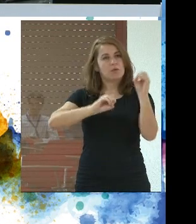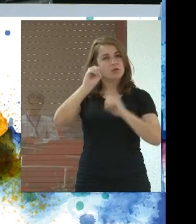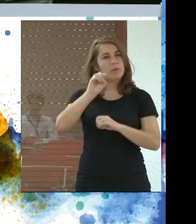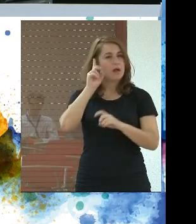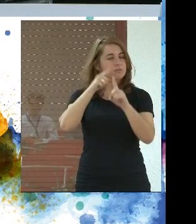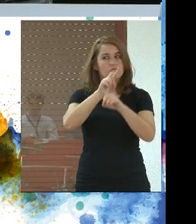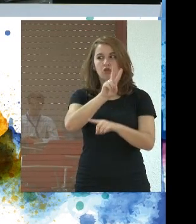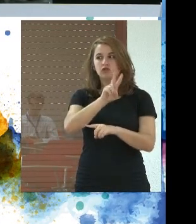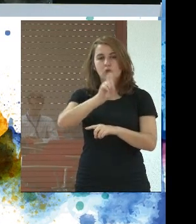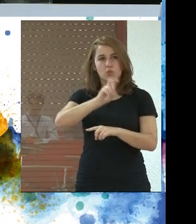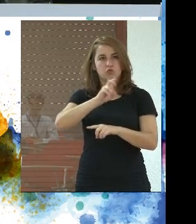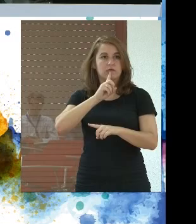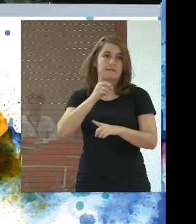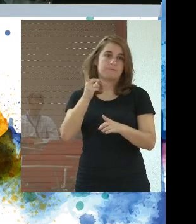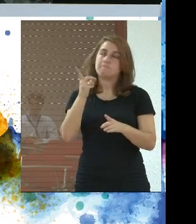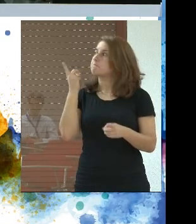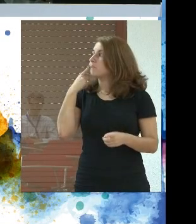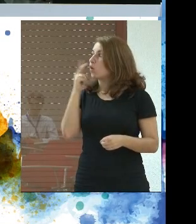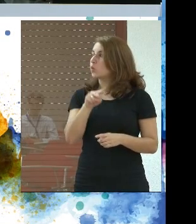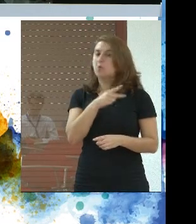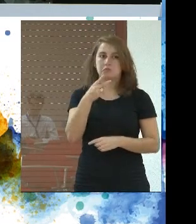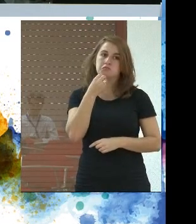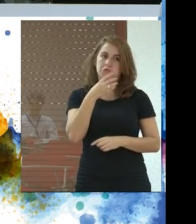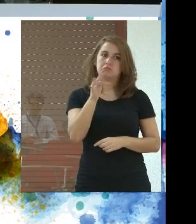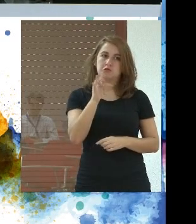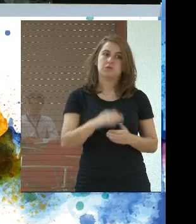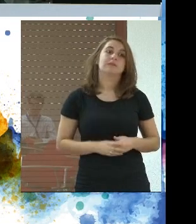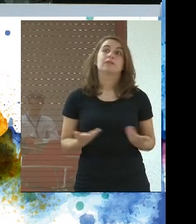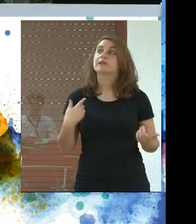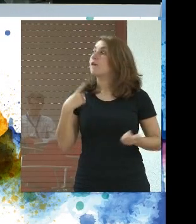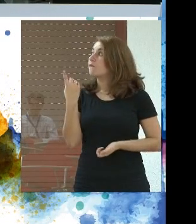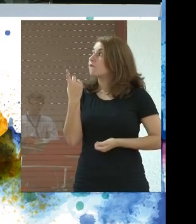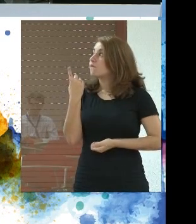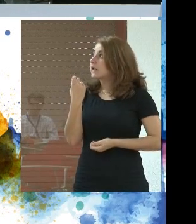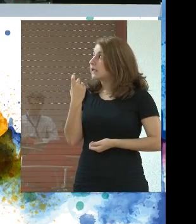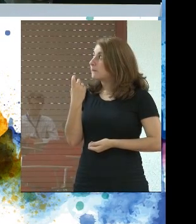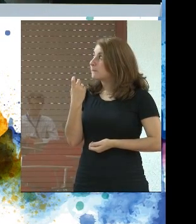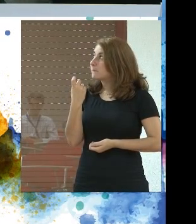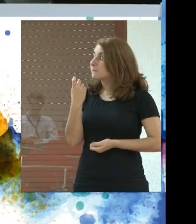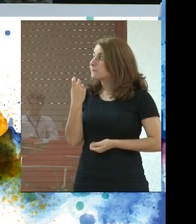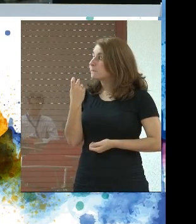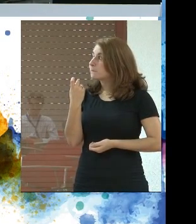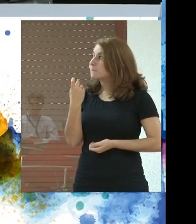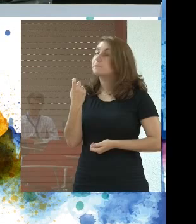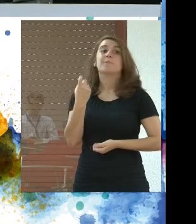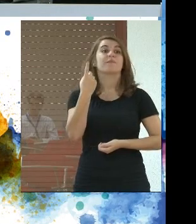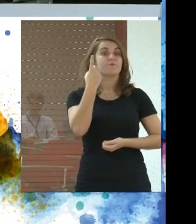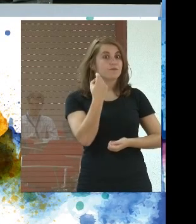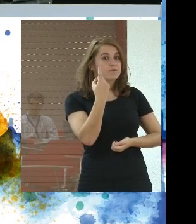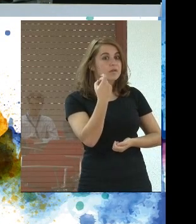and better for 2 seconds of window frame. Those are very good results.